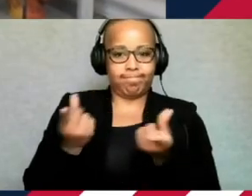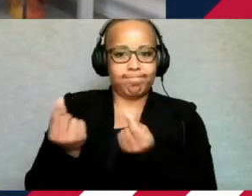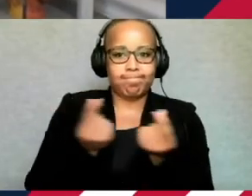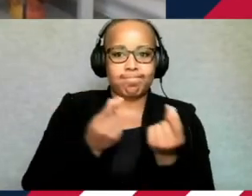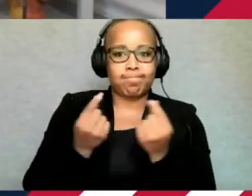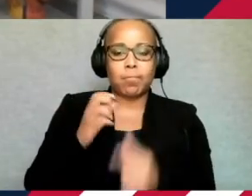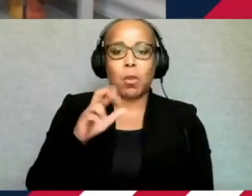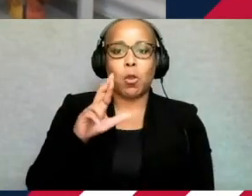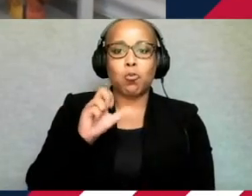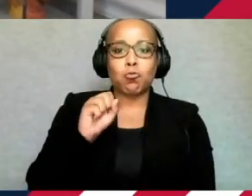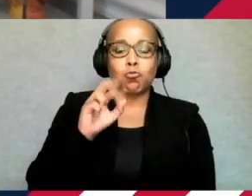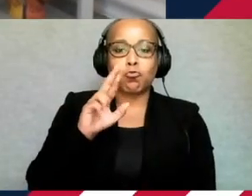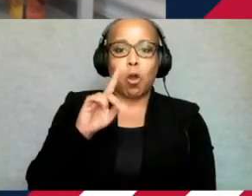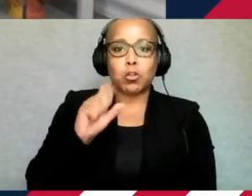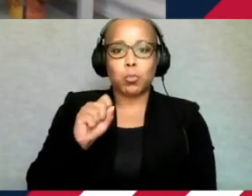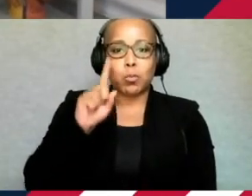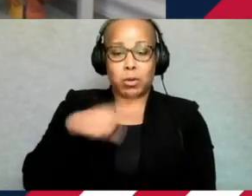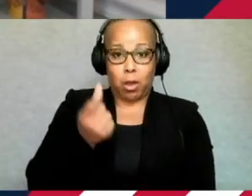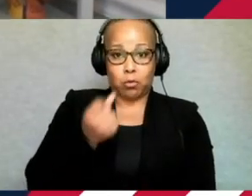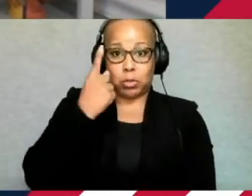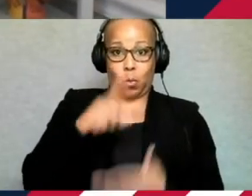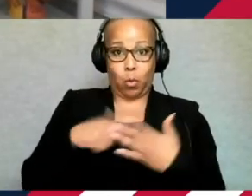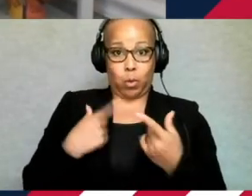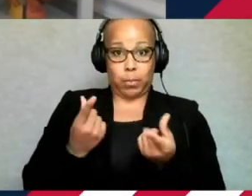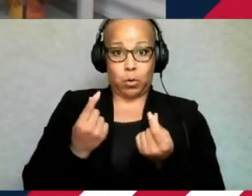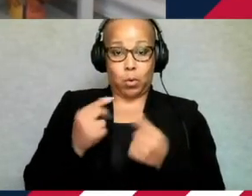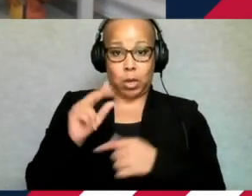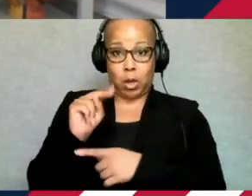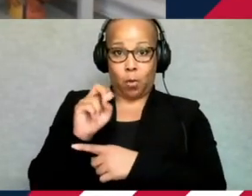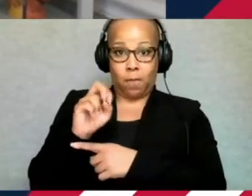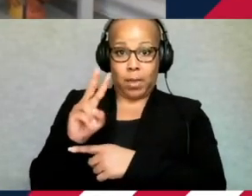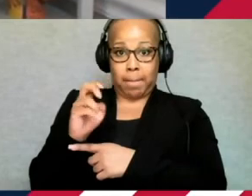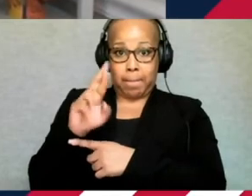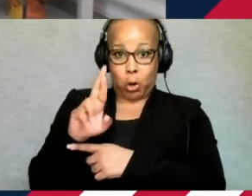need to understand that what we're going to be doing in November is